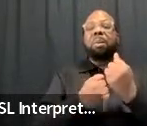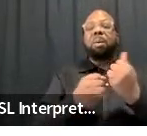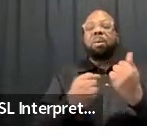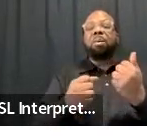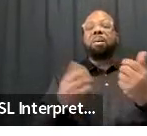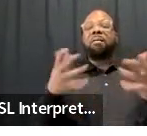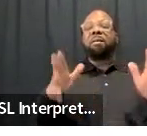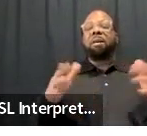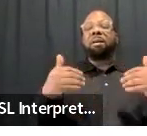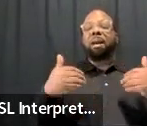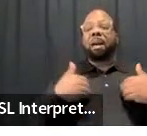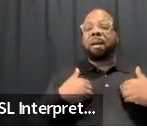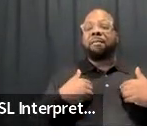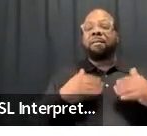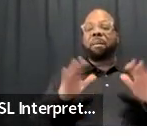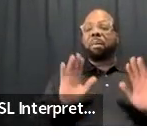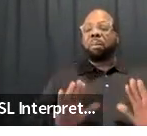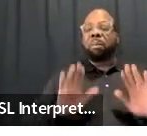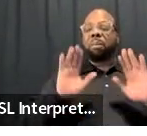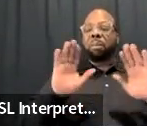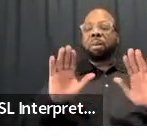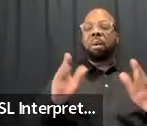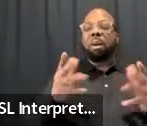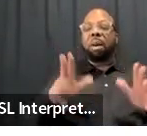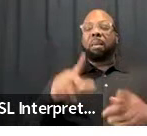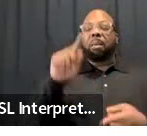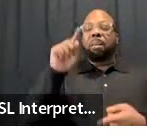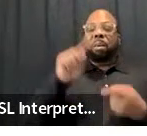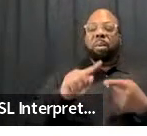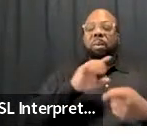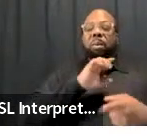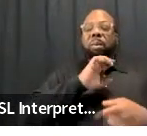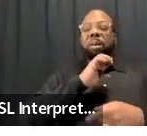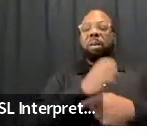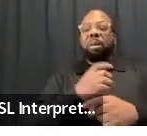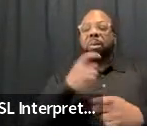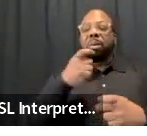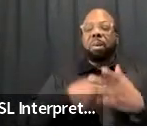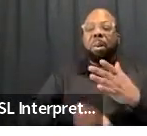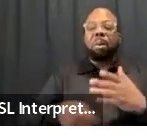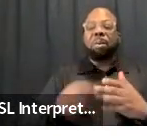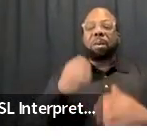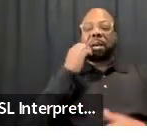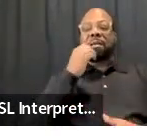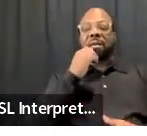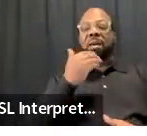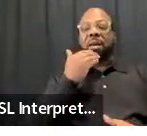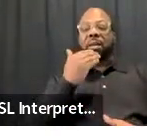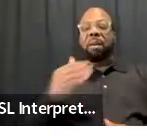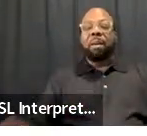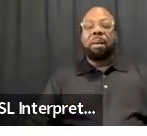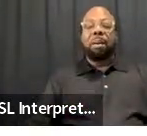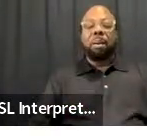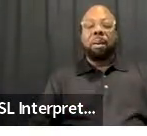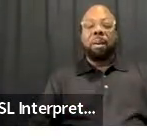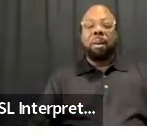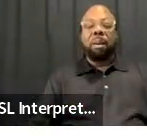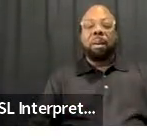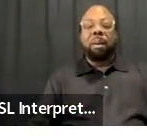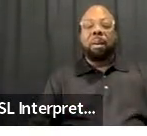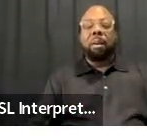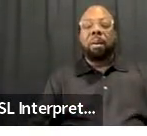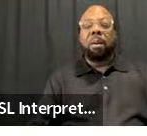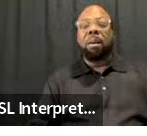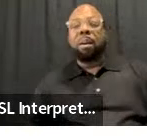have, which is excellent, and help reduce your energy costs every day. So thank you for the question. Thank you.